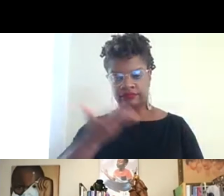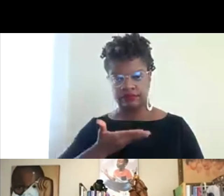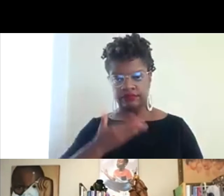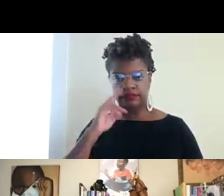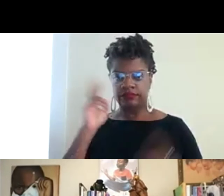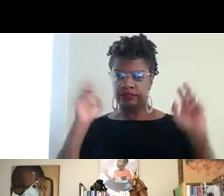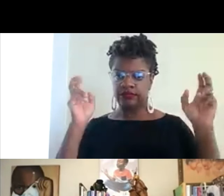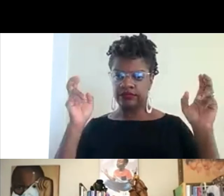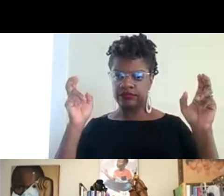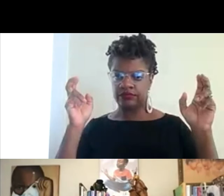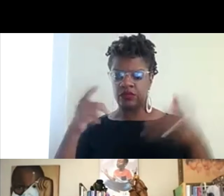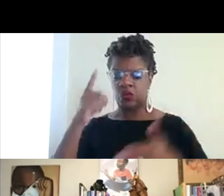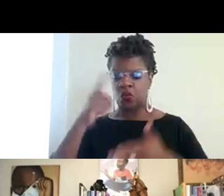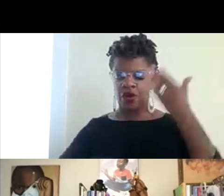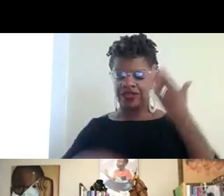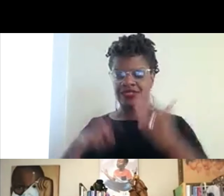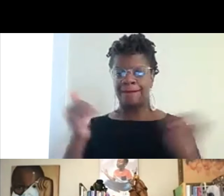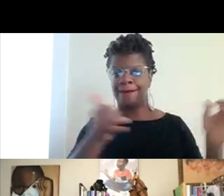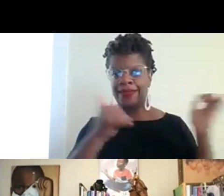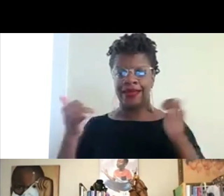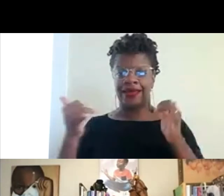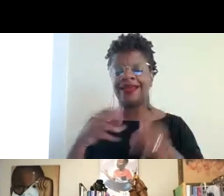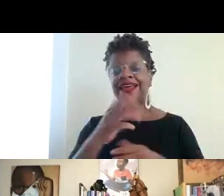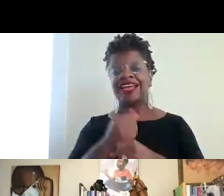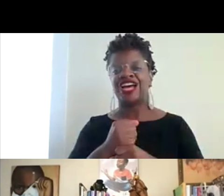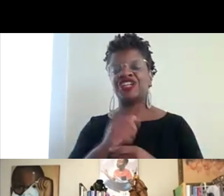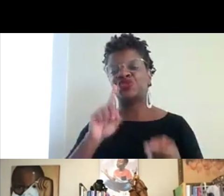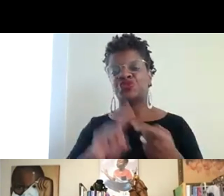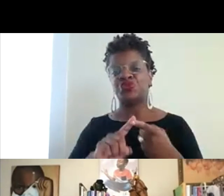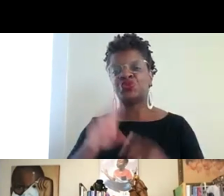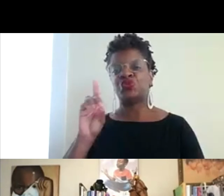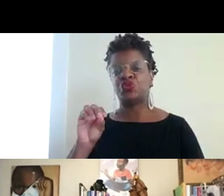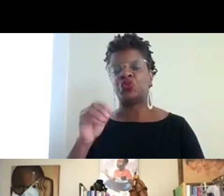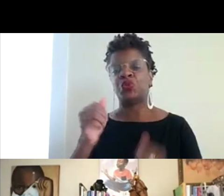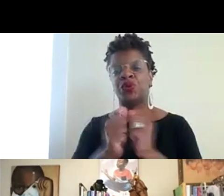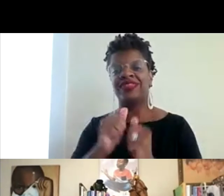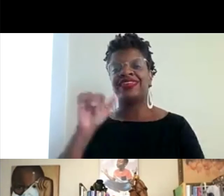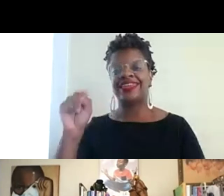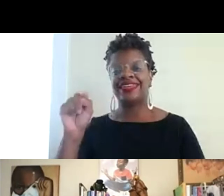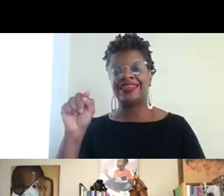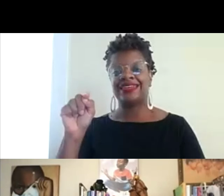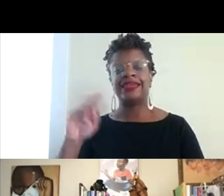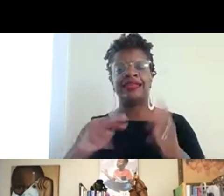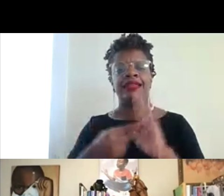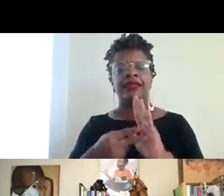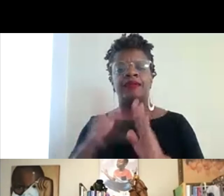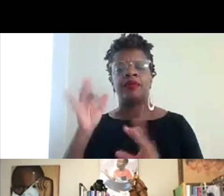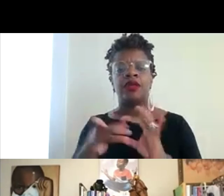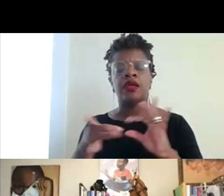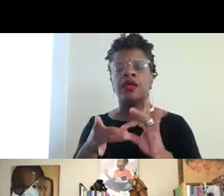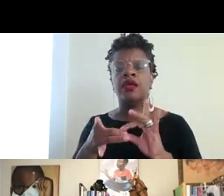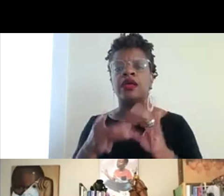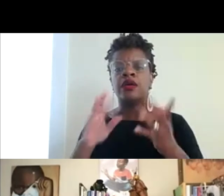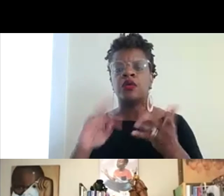"What's Play Got to Do with It?" Reimagining and recapturing the freedom and spirit of free